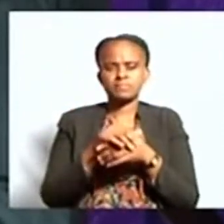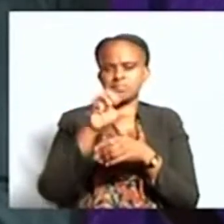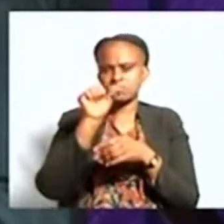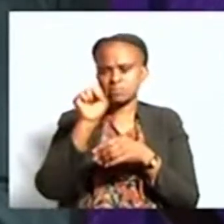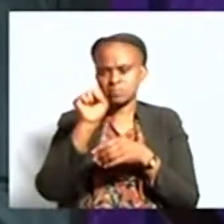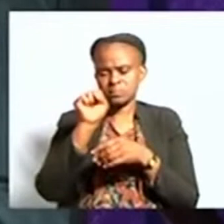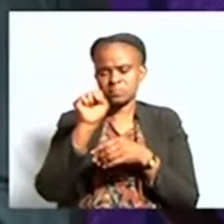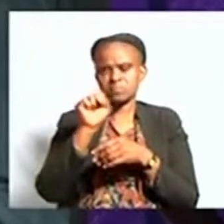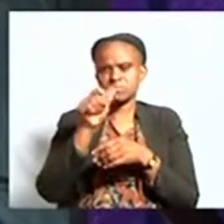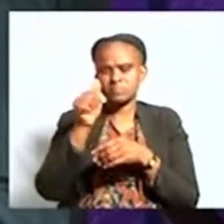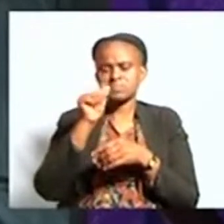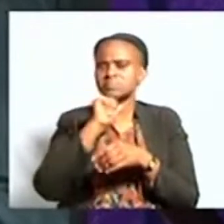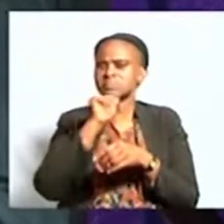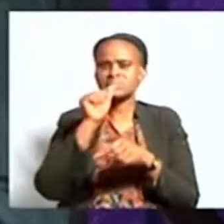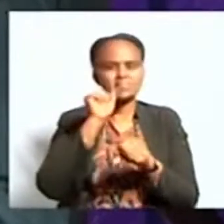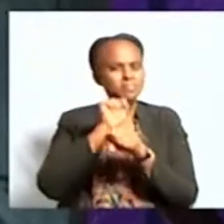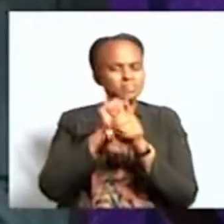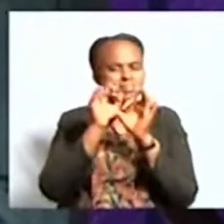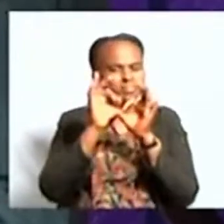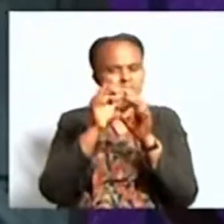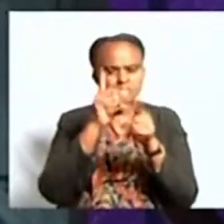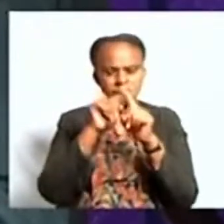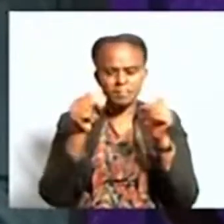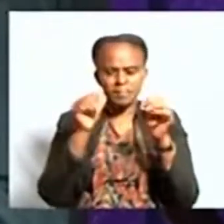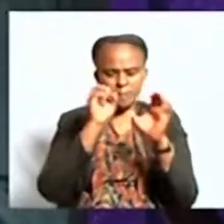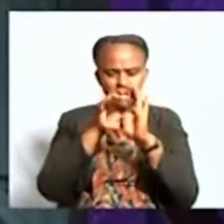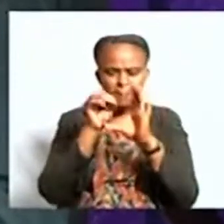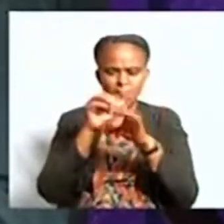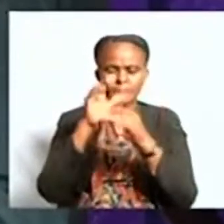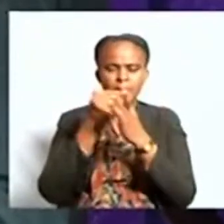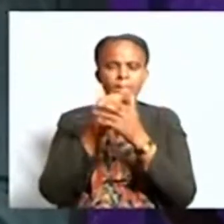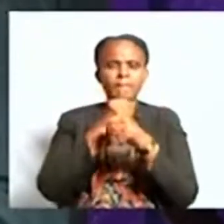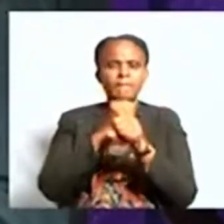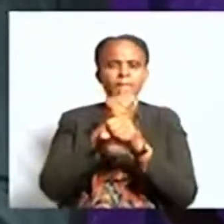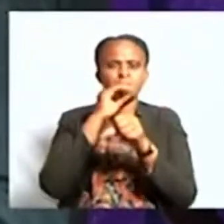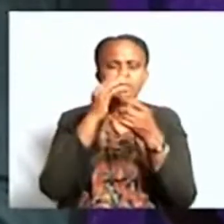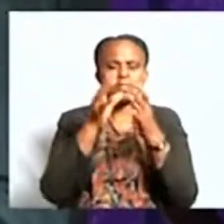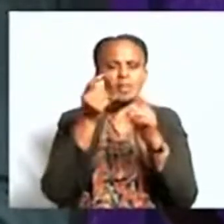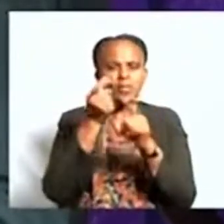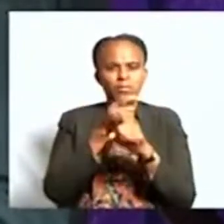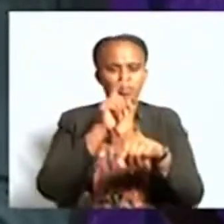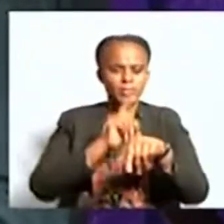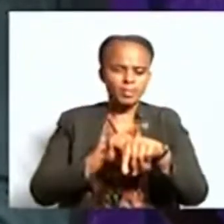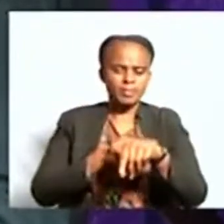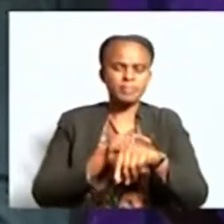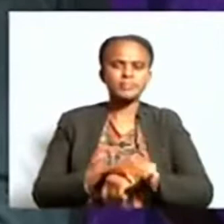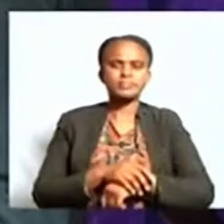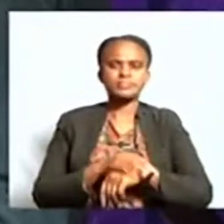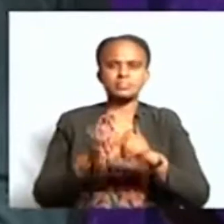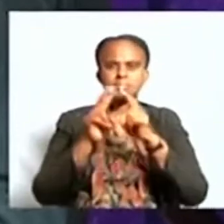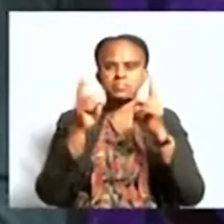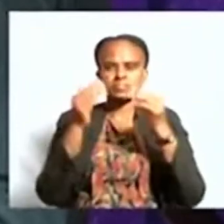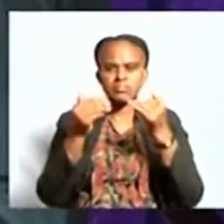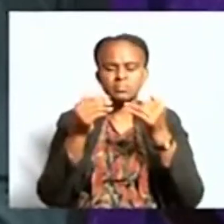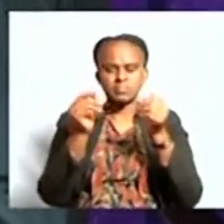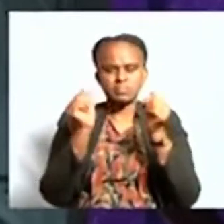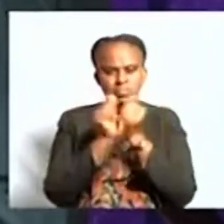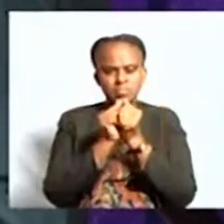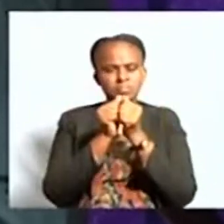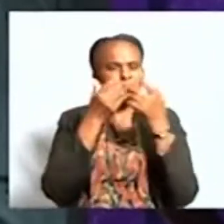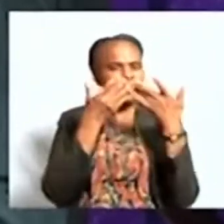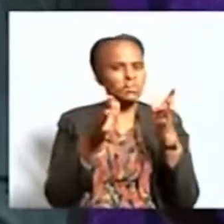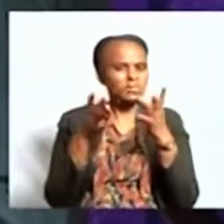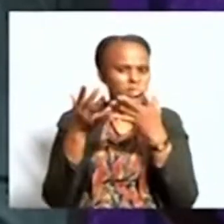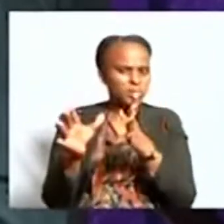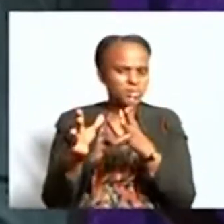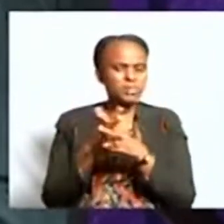Silverest was not doing that. However, the deposits were being made out of time. So in terms of loss,